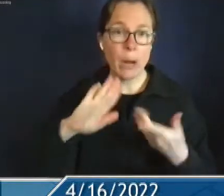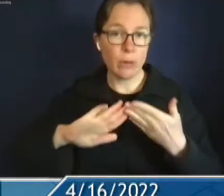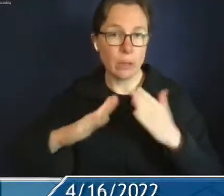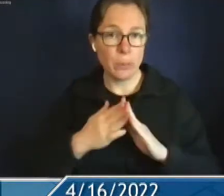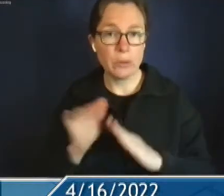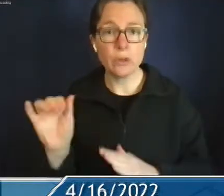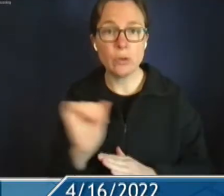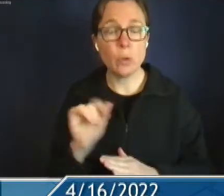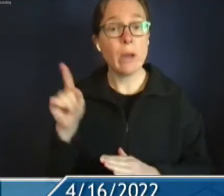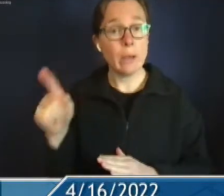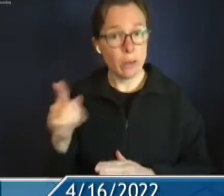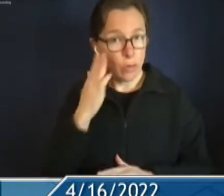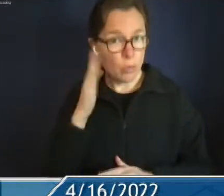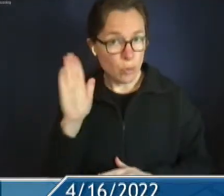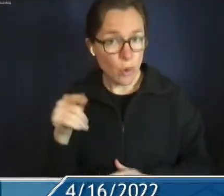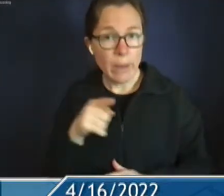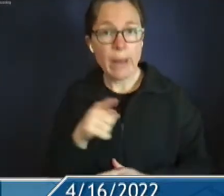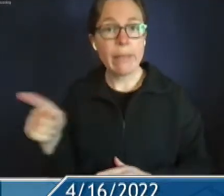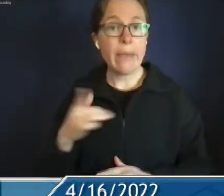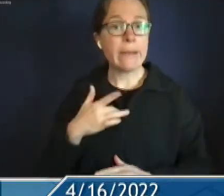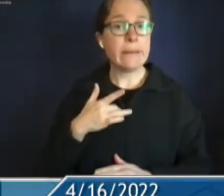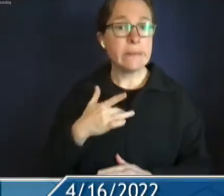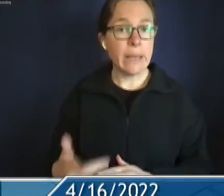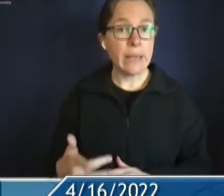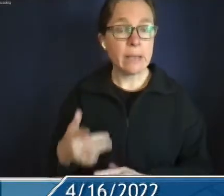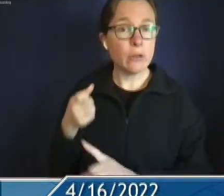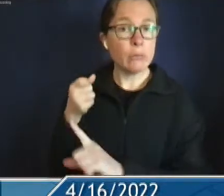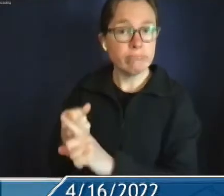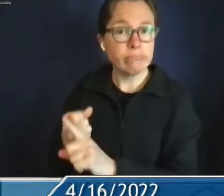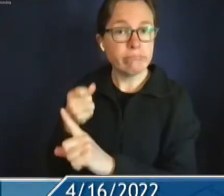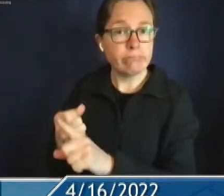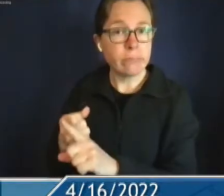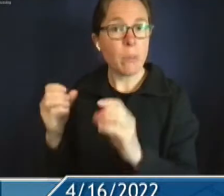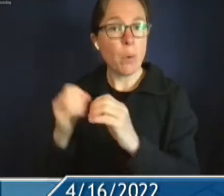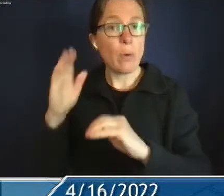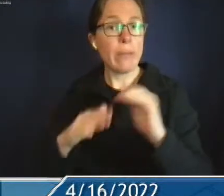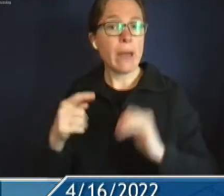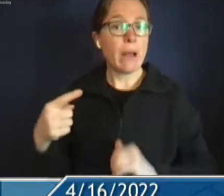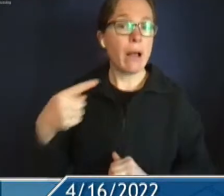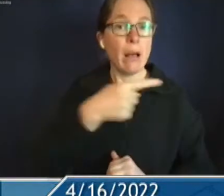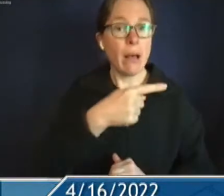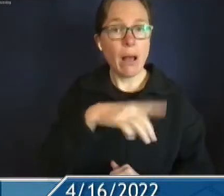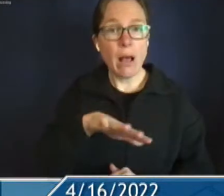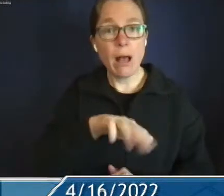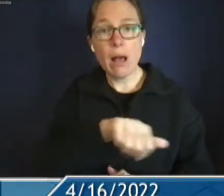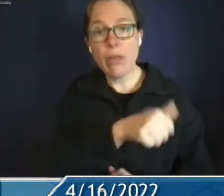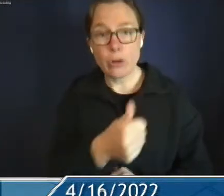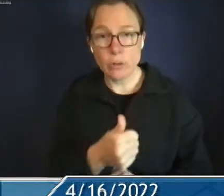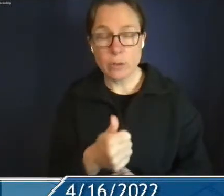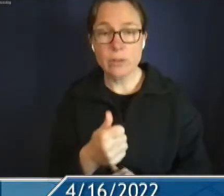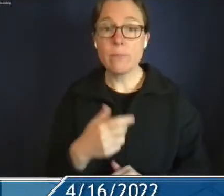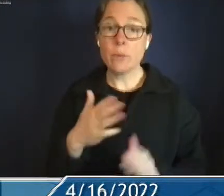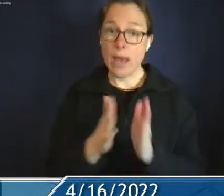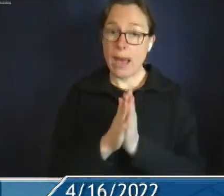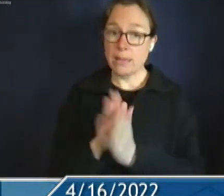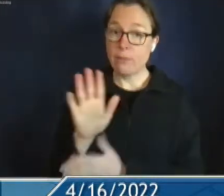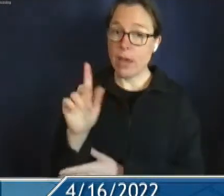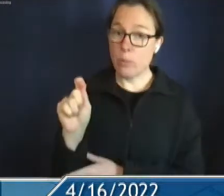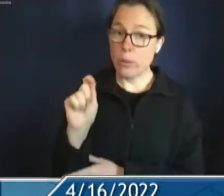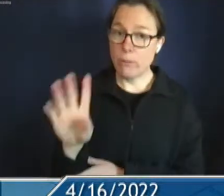who you know are disproportionately impacted by gun violence. The requested $5.4